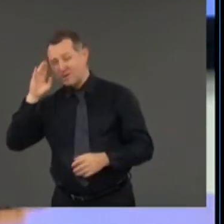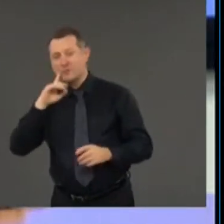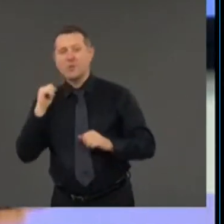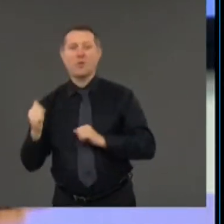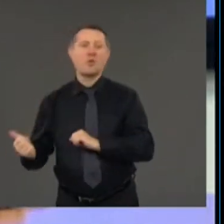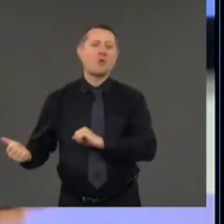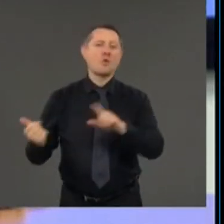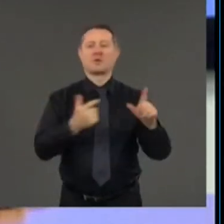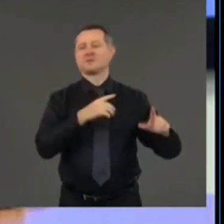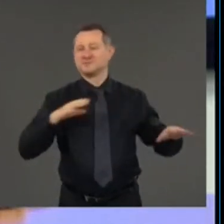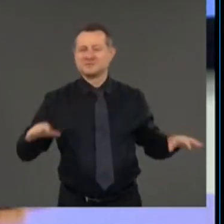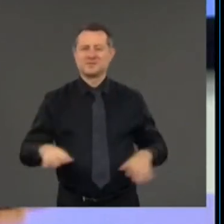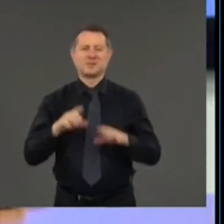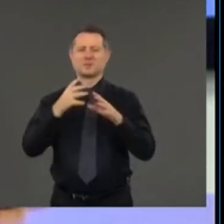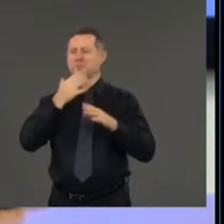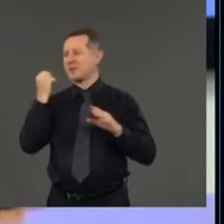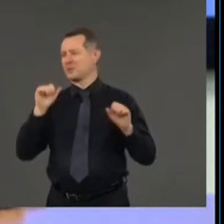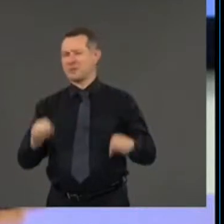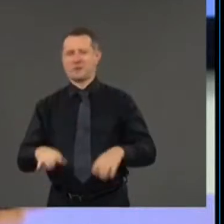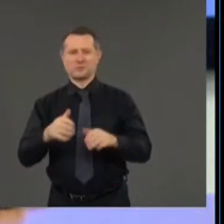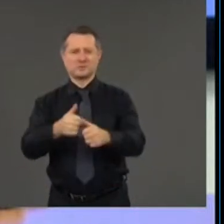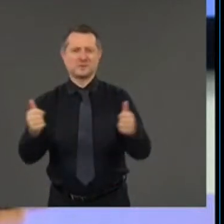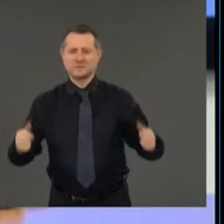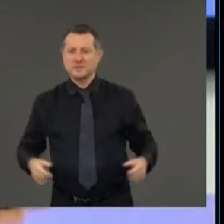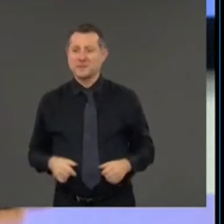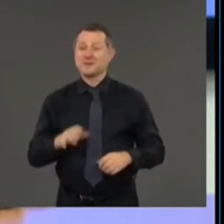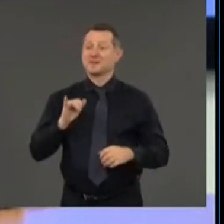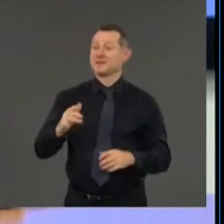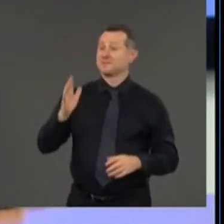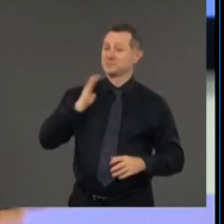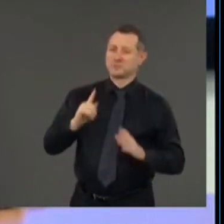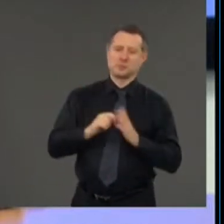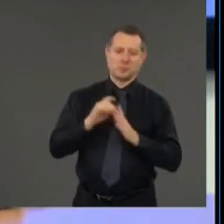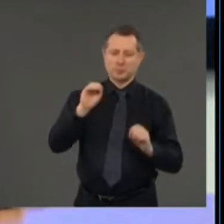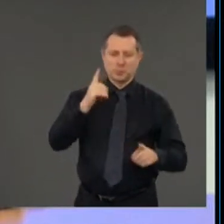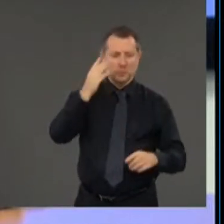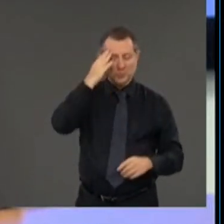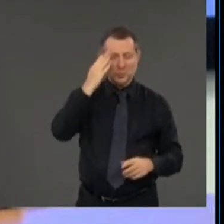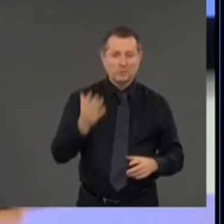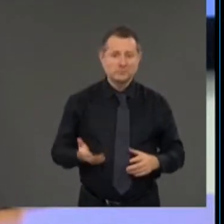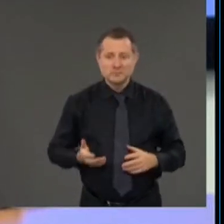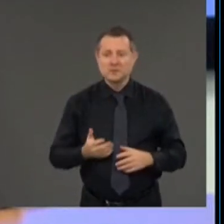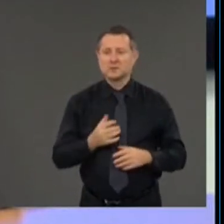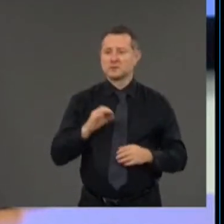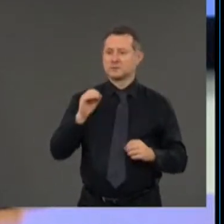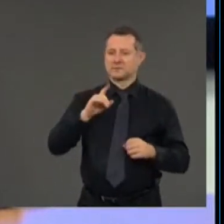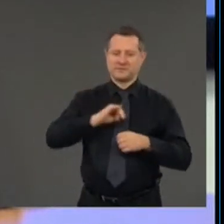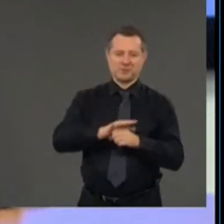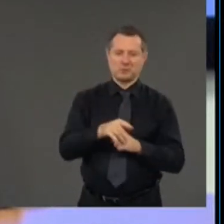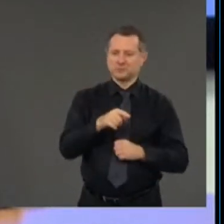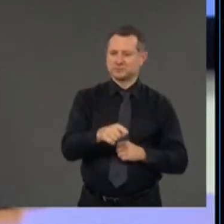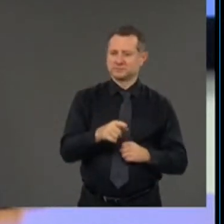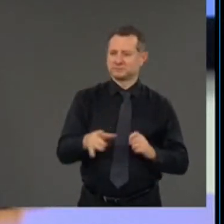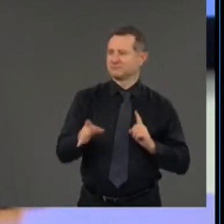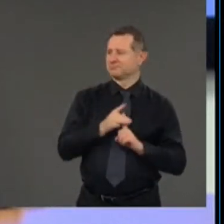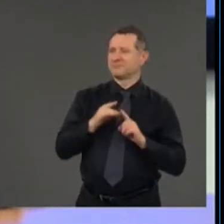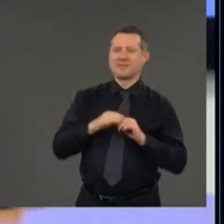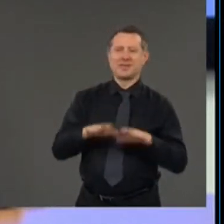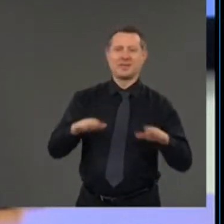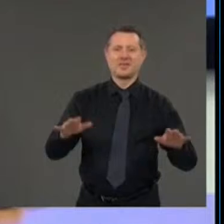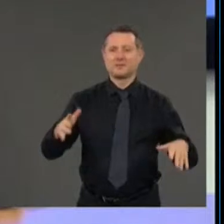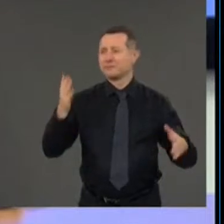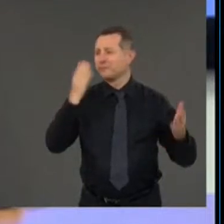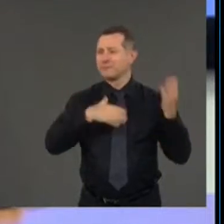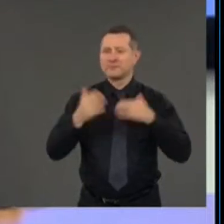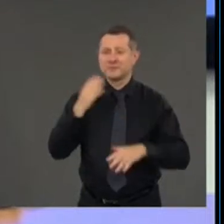professionals. And as I said, we didn't know. No one knew that this virus was here when it was here. It came from, as we've said,